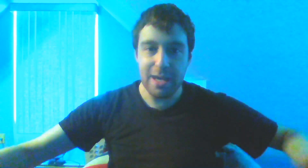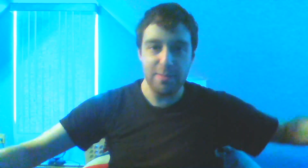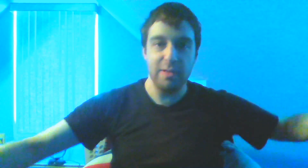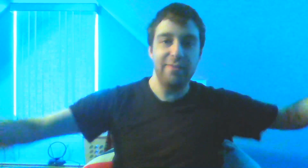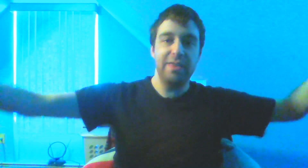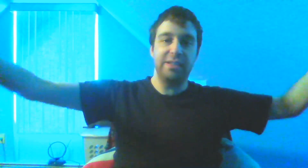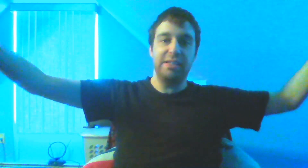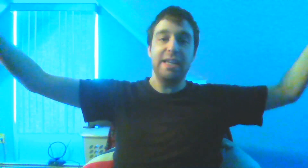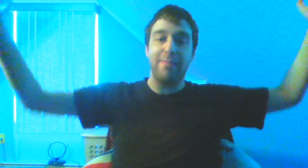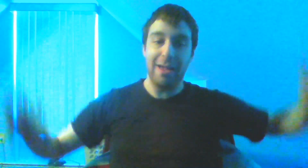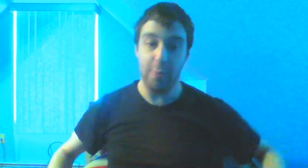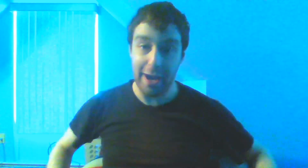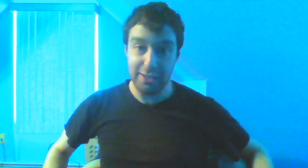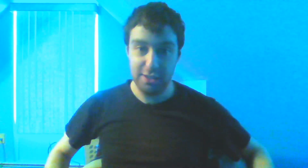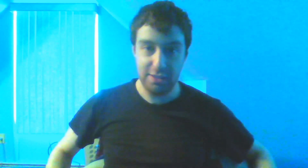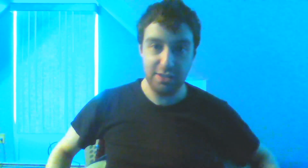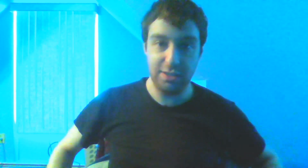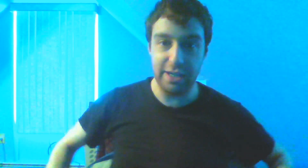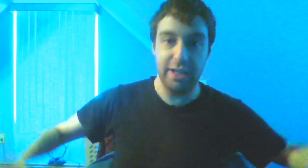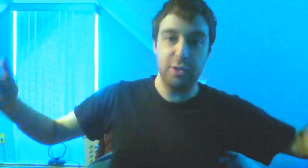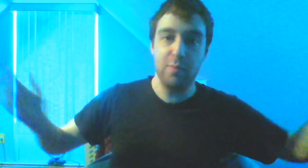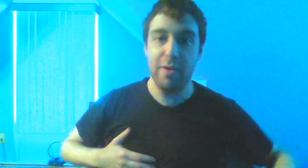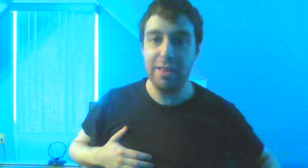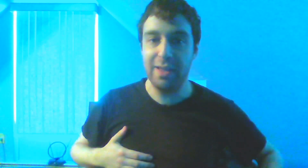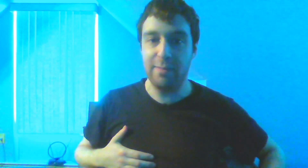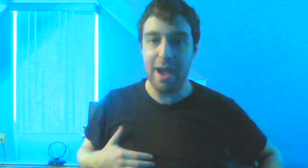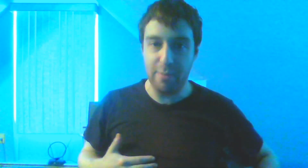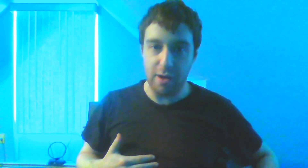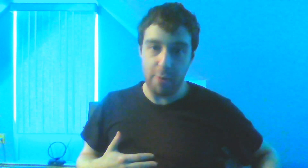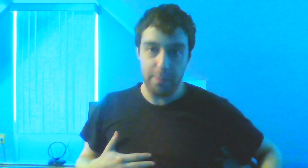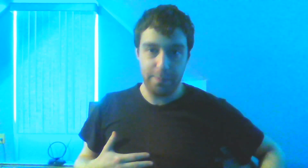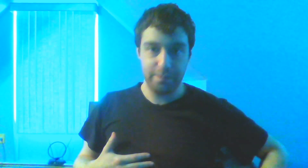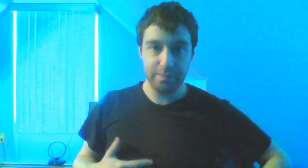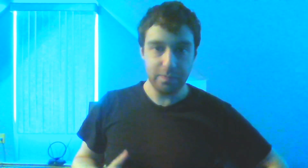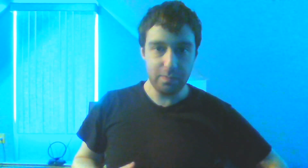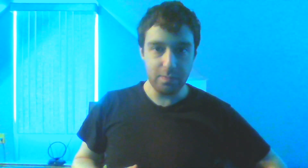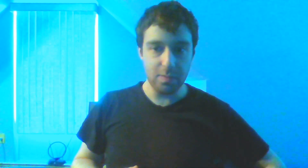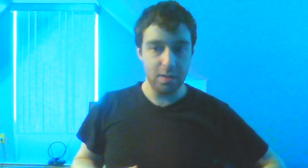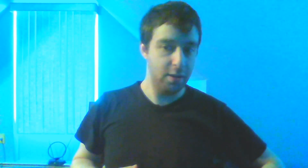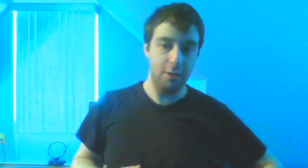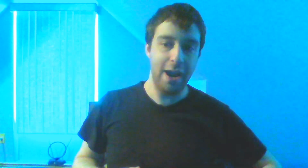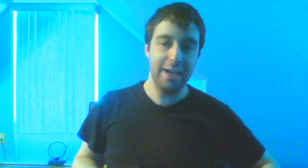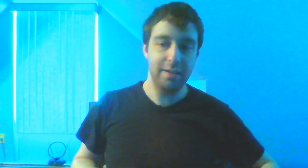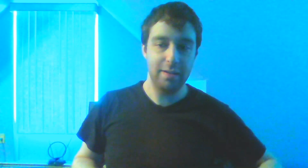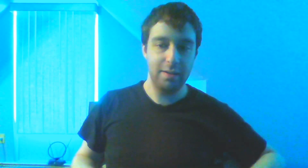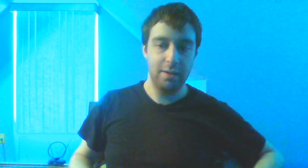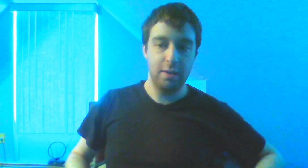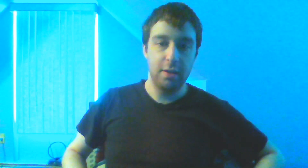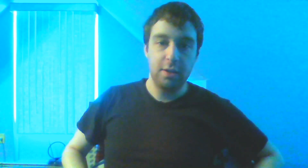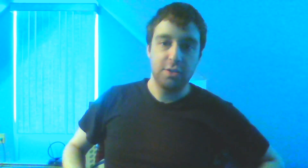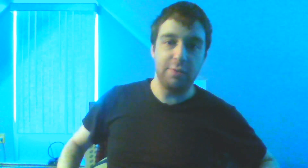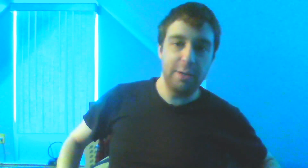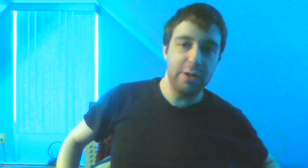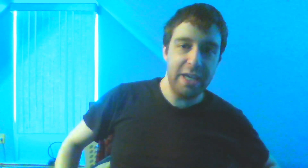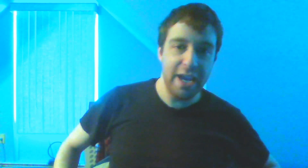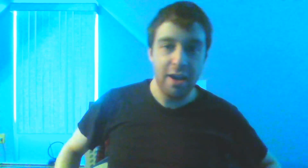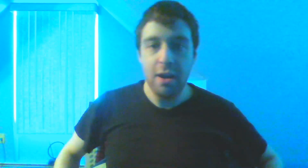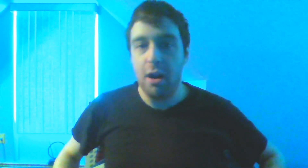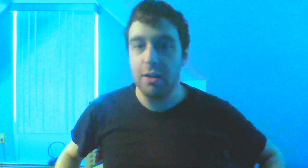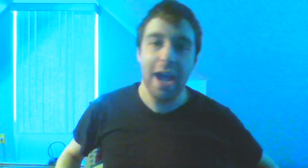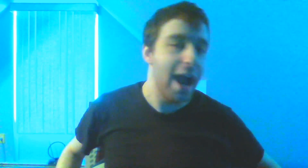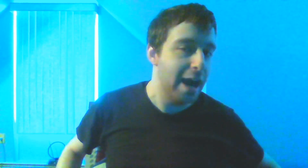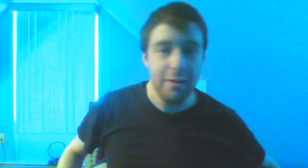million people live in this city, by the way. And 2 million live in my borough. Alright? So when I want to